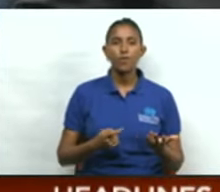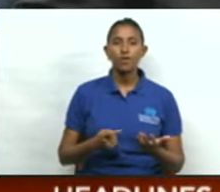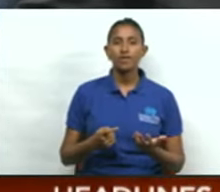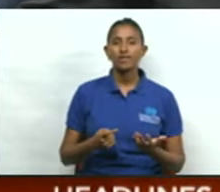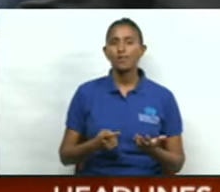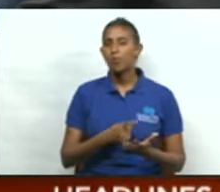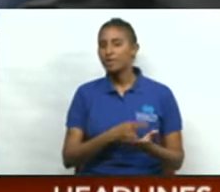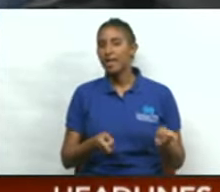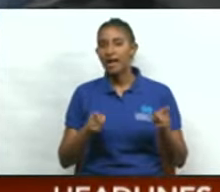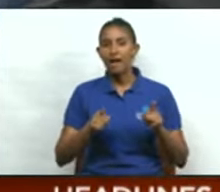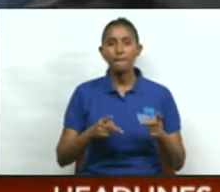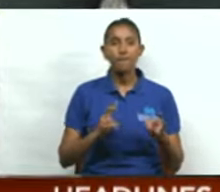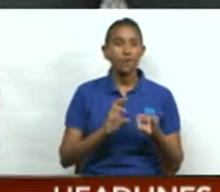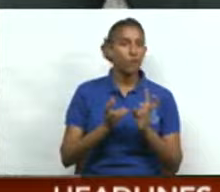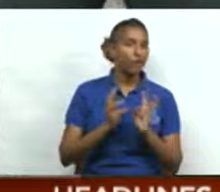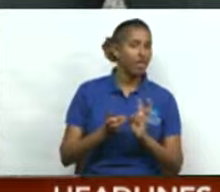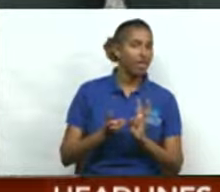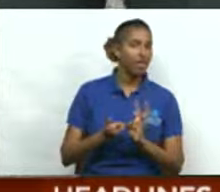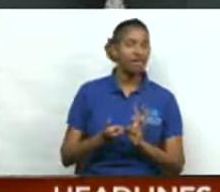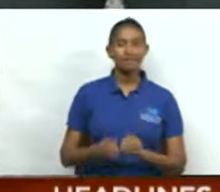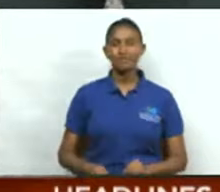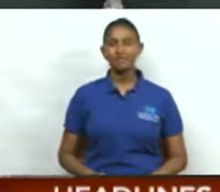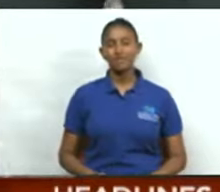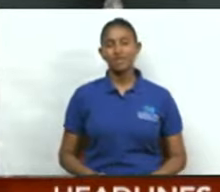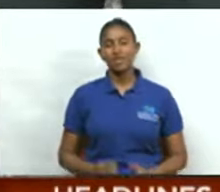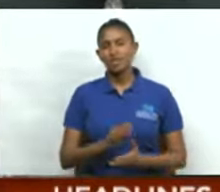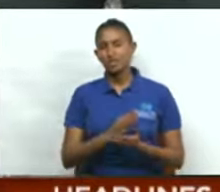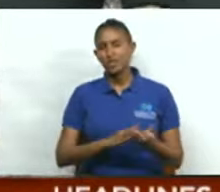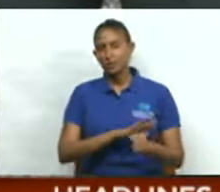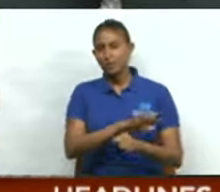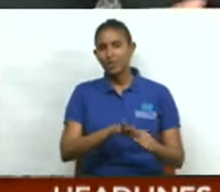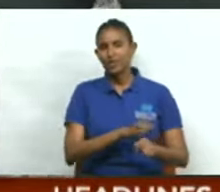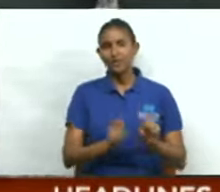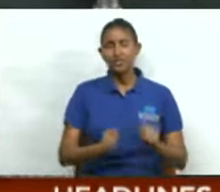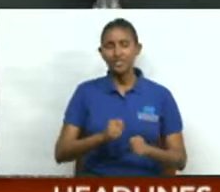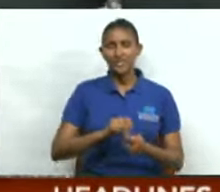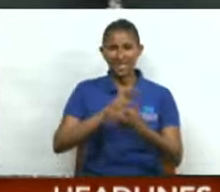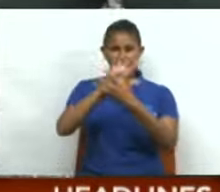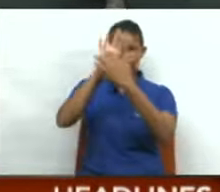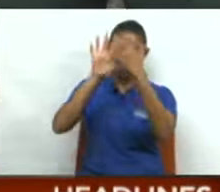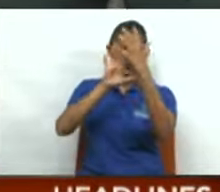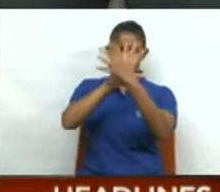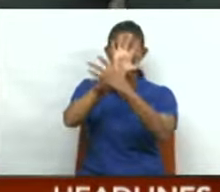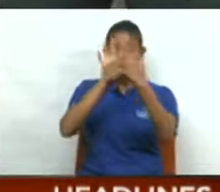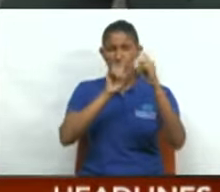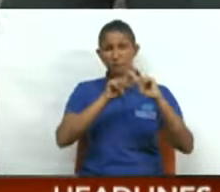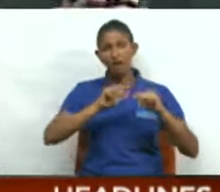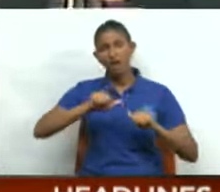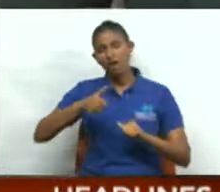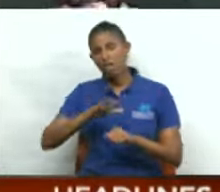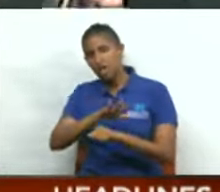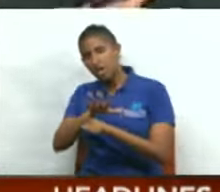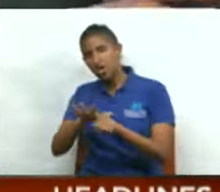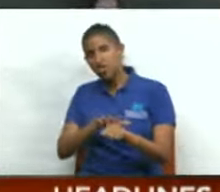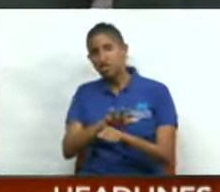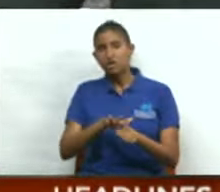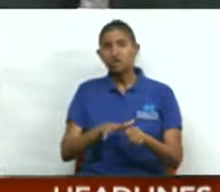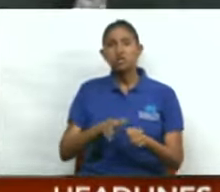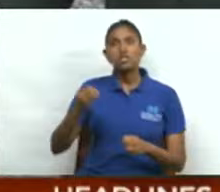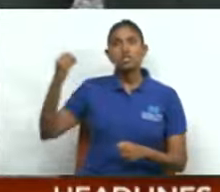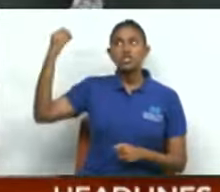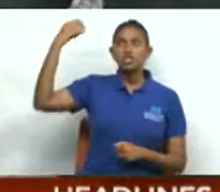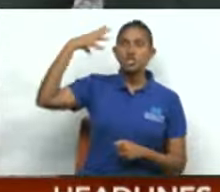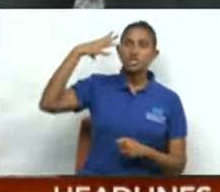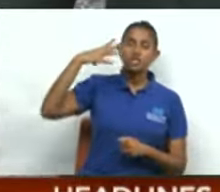weather. While some parts of Trinidad observe cloudy conditions, the rest of the country experience a mostly sunny day. But things